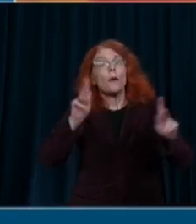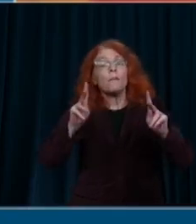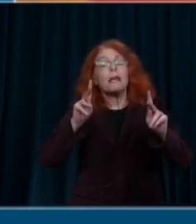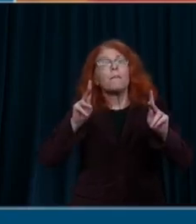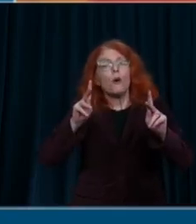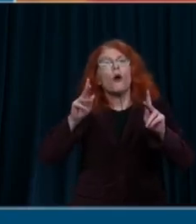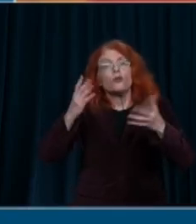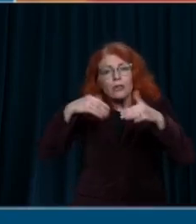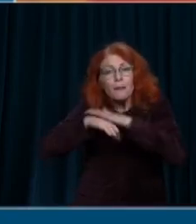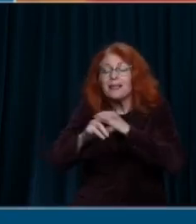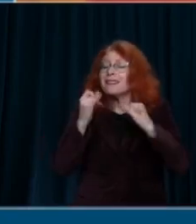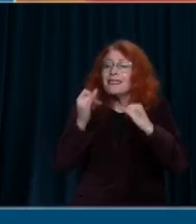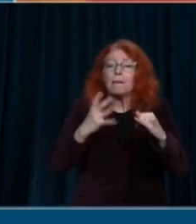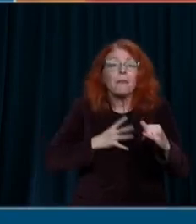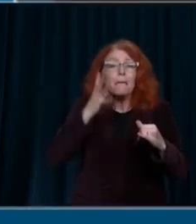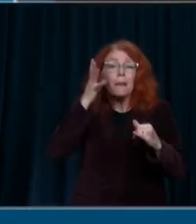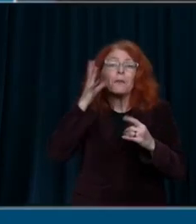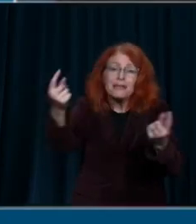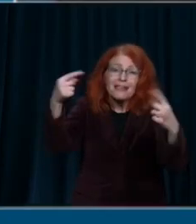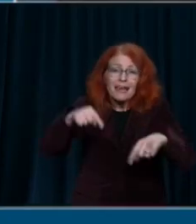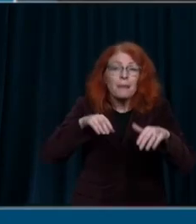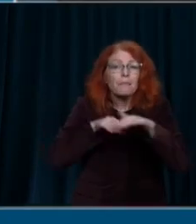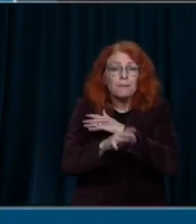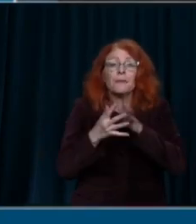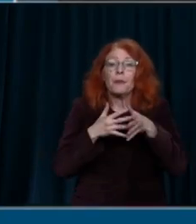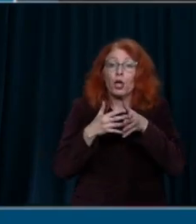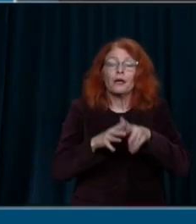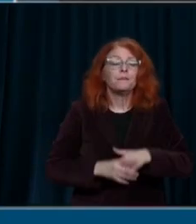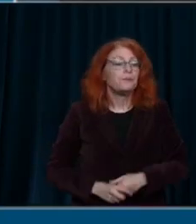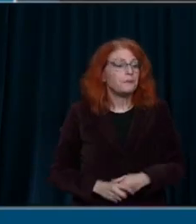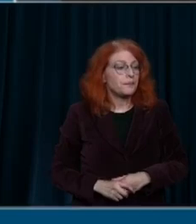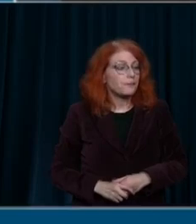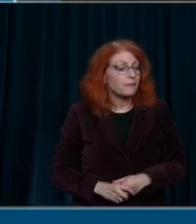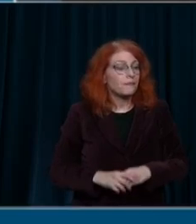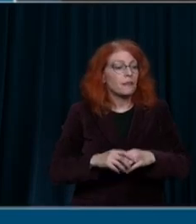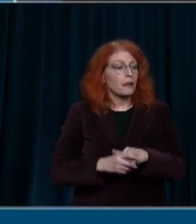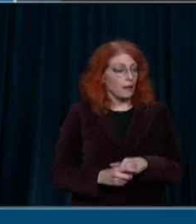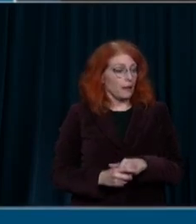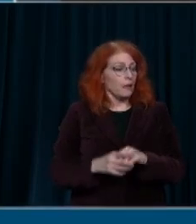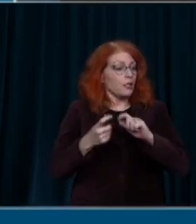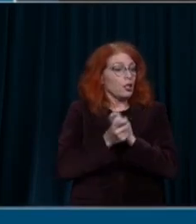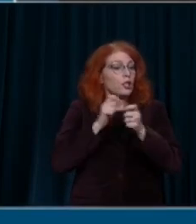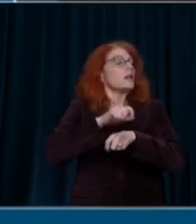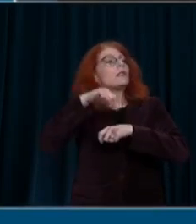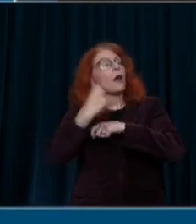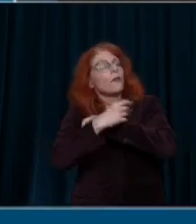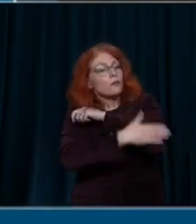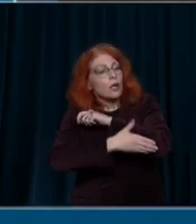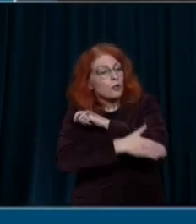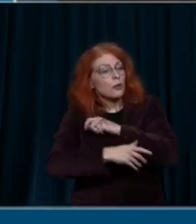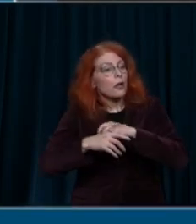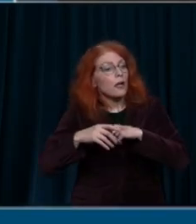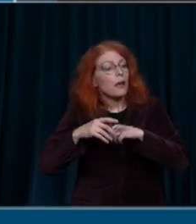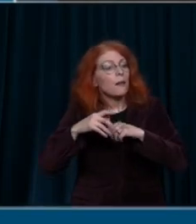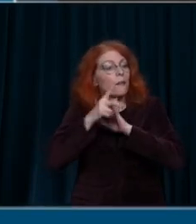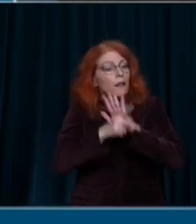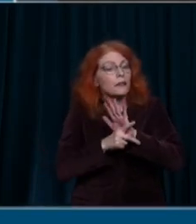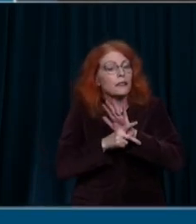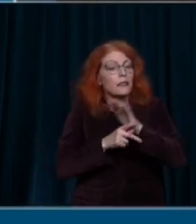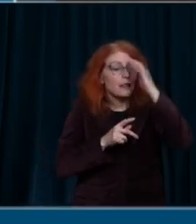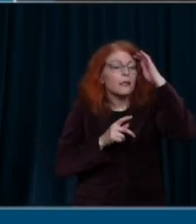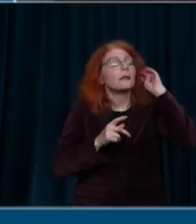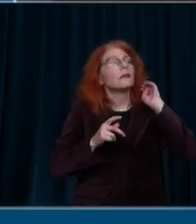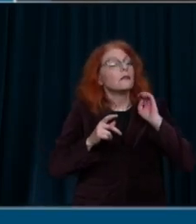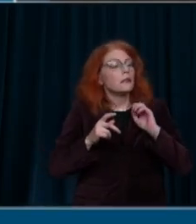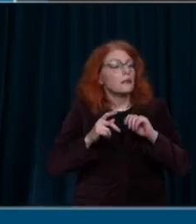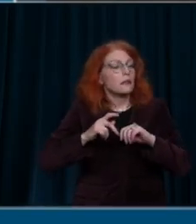just like my parents came here. We'll change to foreign policy, specifically Israel. We'll start with you, Mr. Cooper. How do you